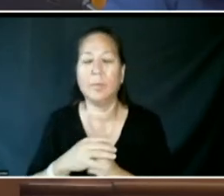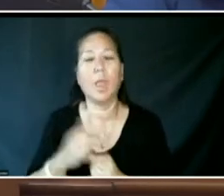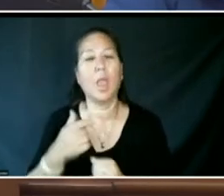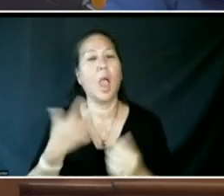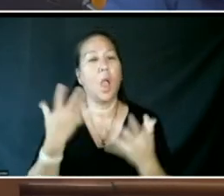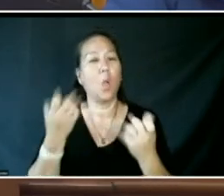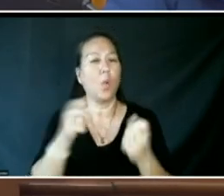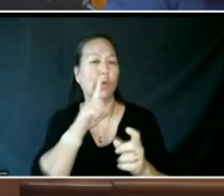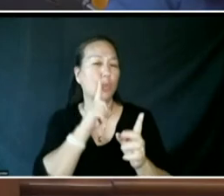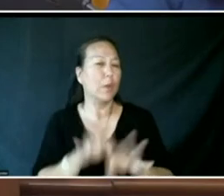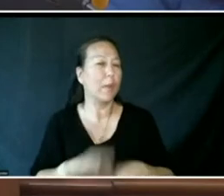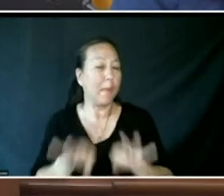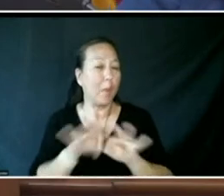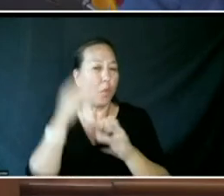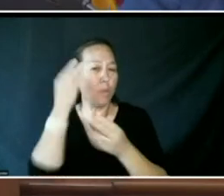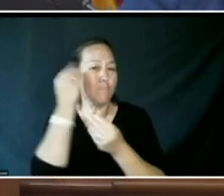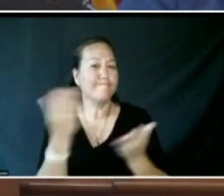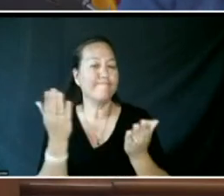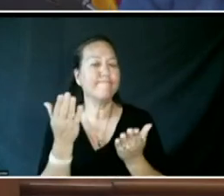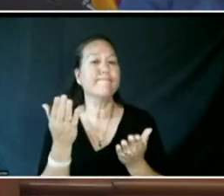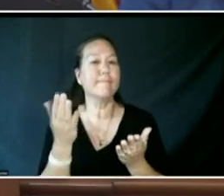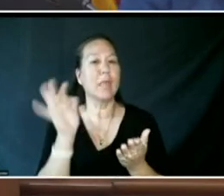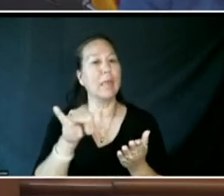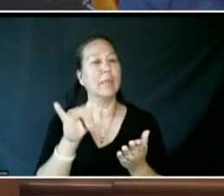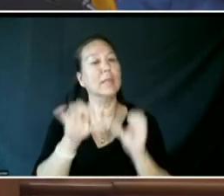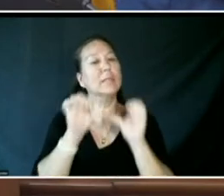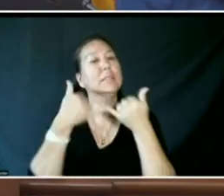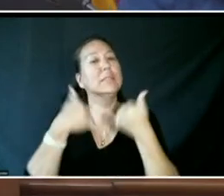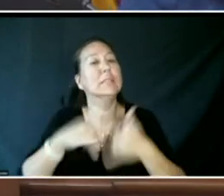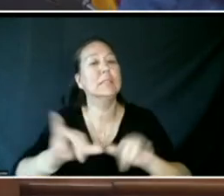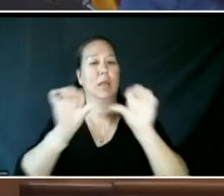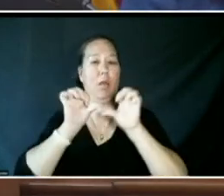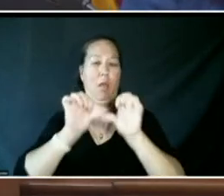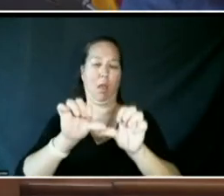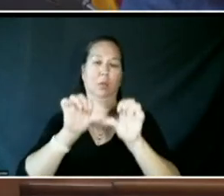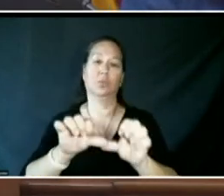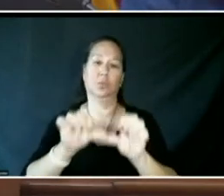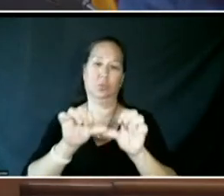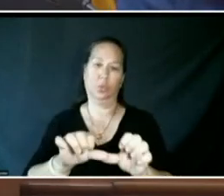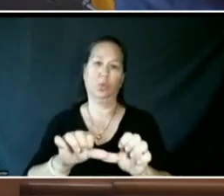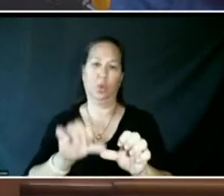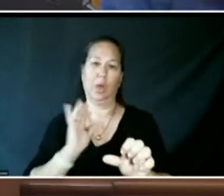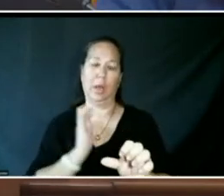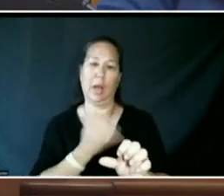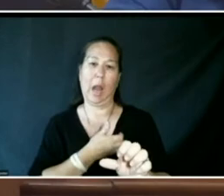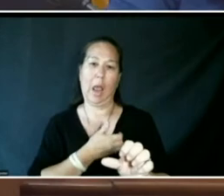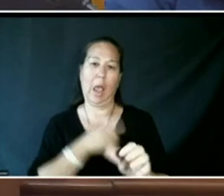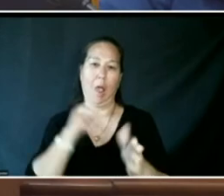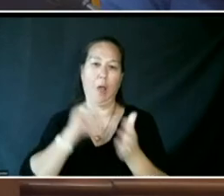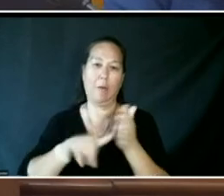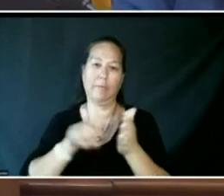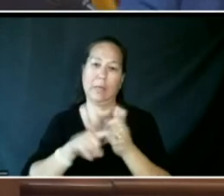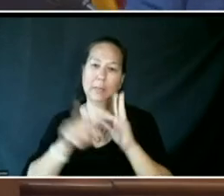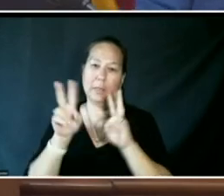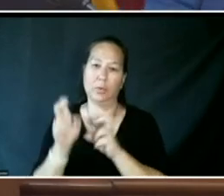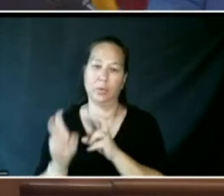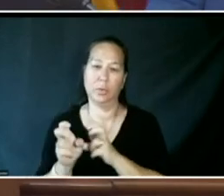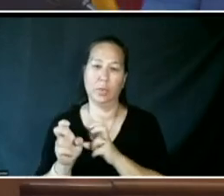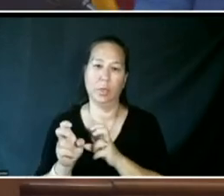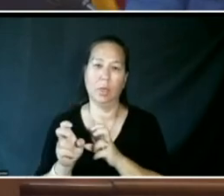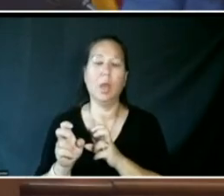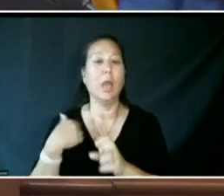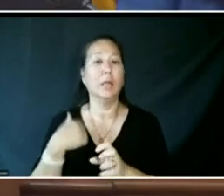these issues is still ongoing. As I stated in our last hearing, if you have relevant